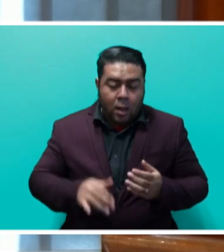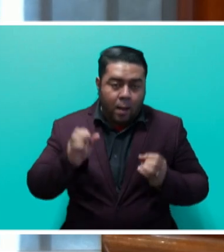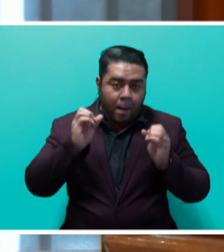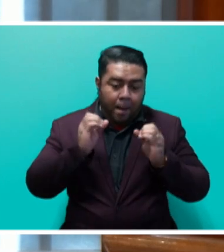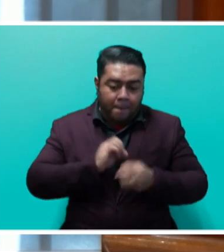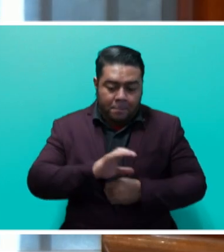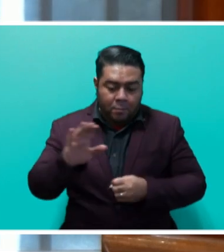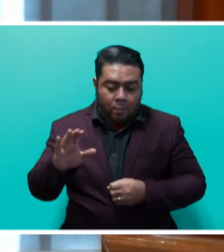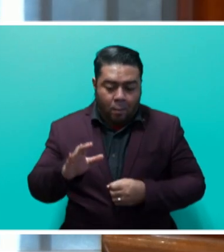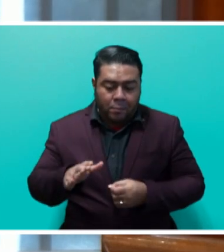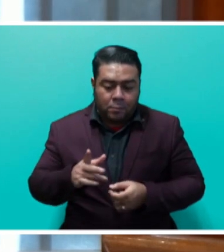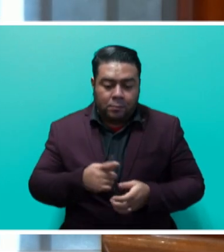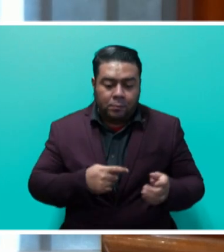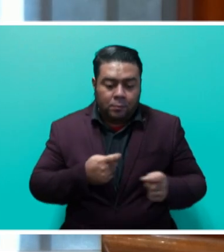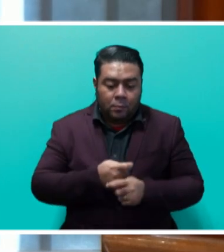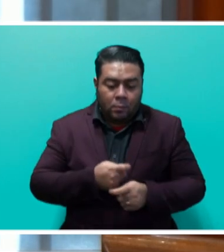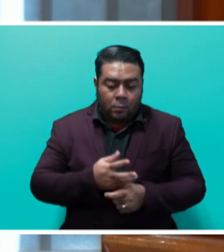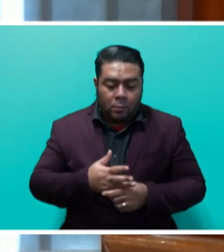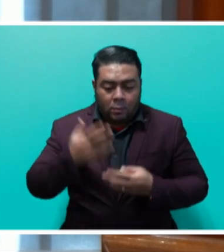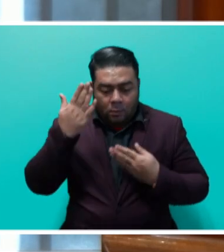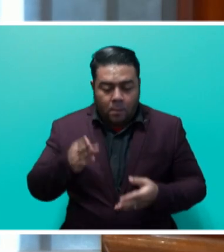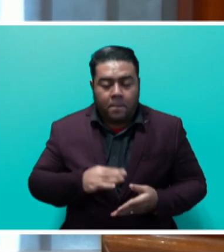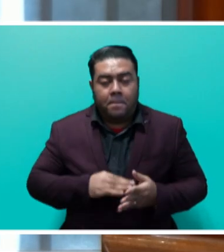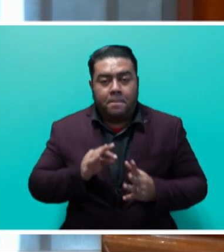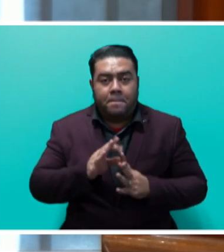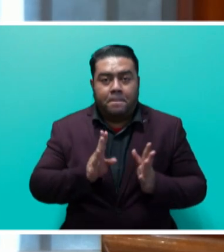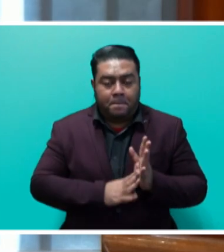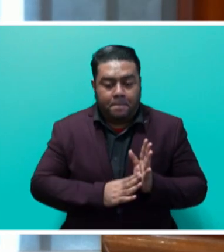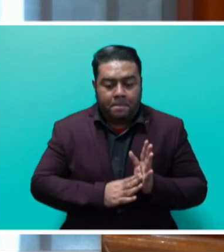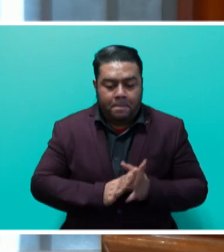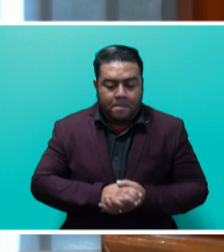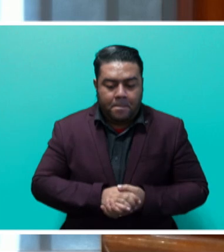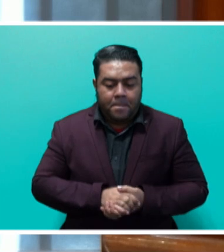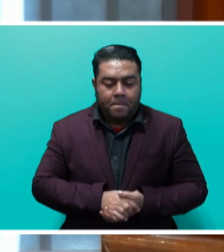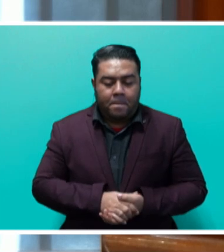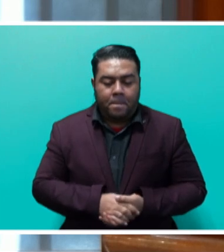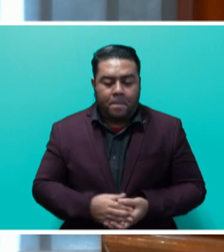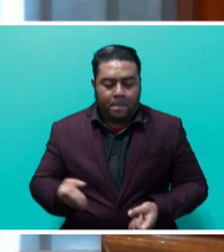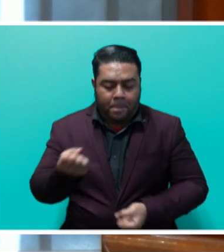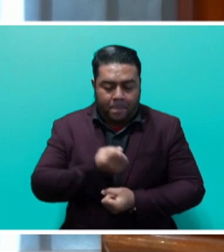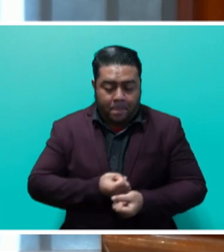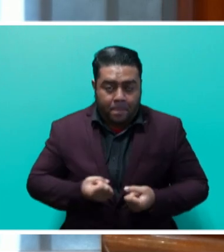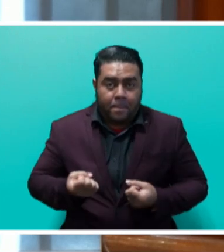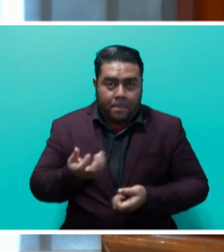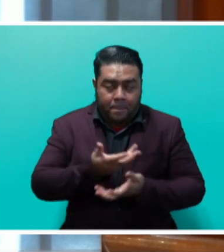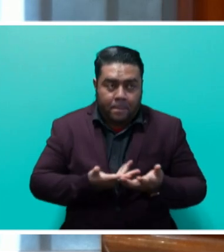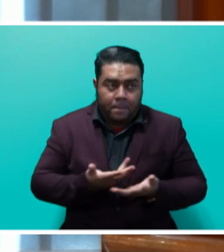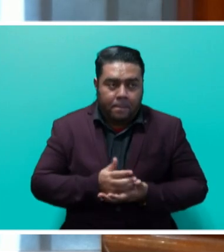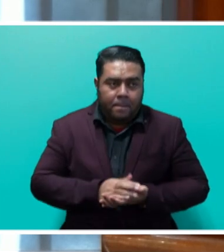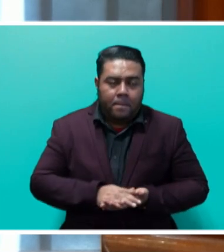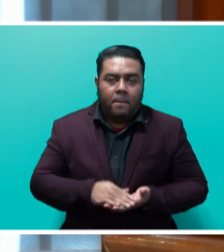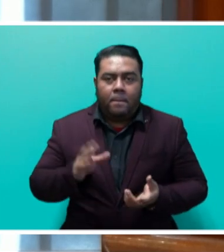Agricultural Task Force, the Honourable Prime Minister, as they explore the revitalization